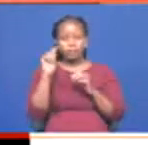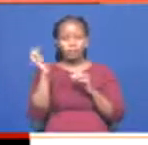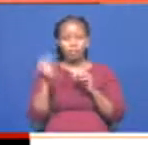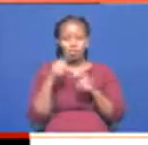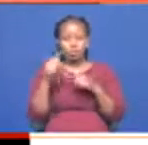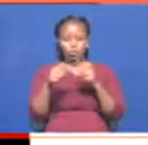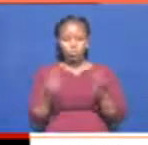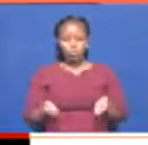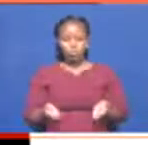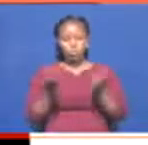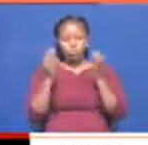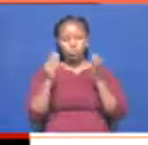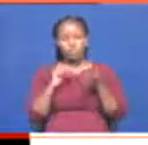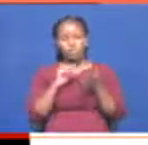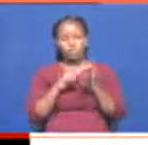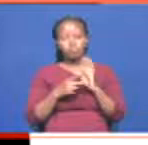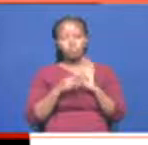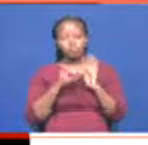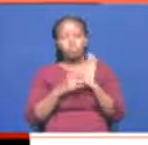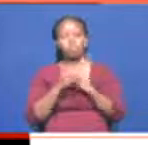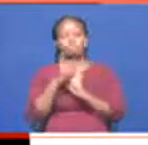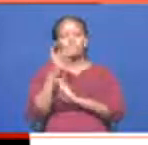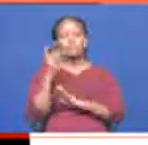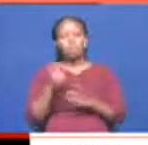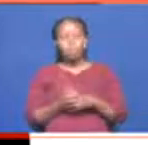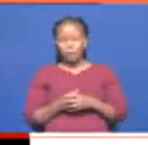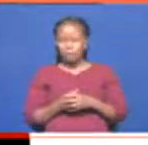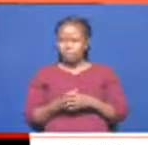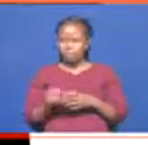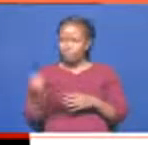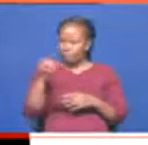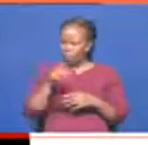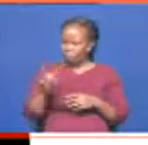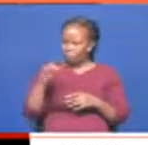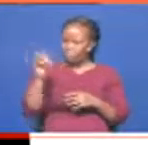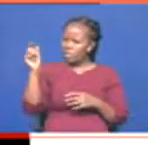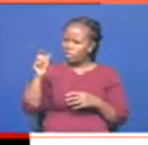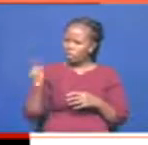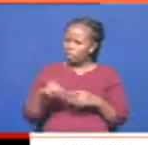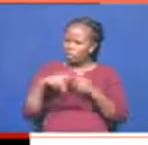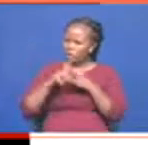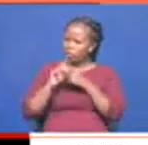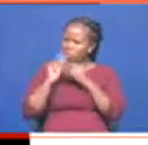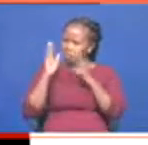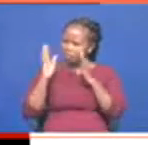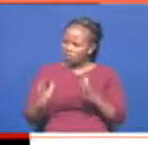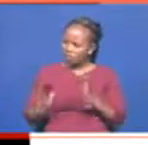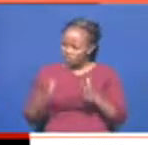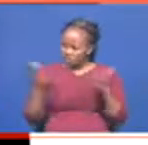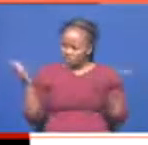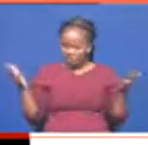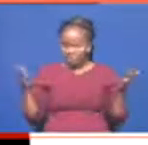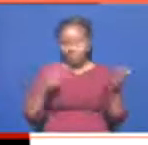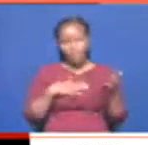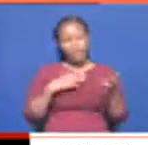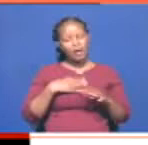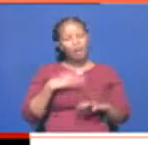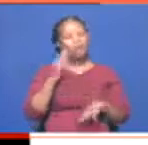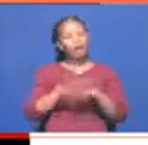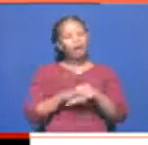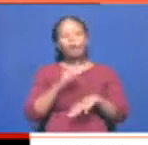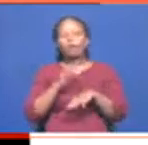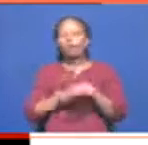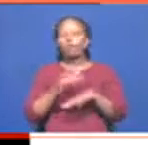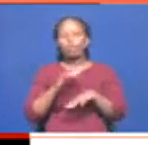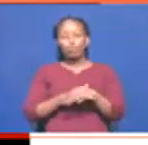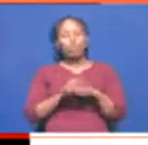Yes, we as local engineers have been given a good chance also by